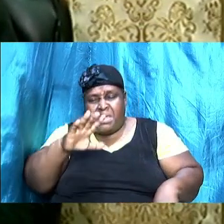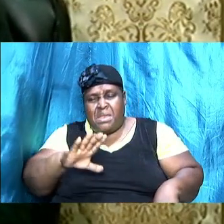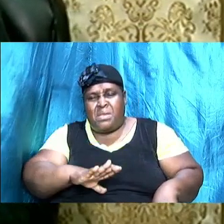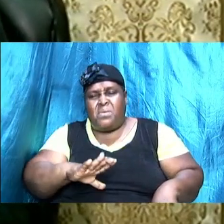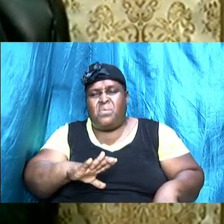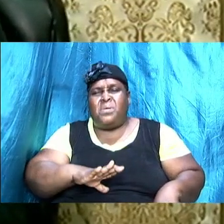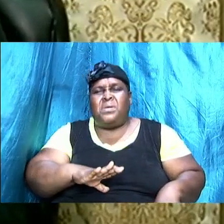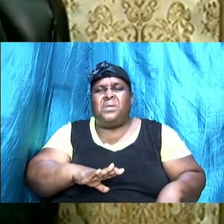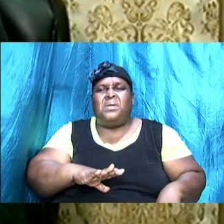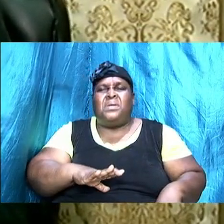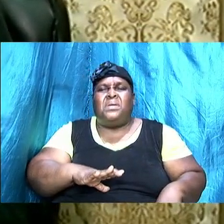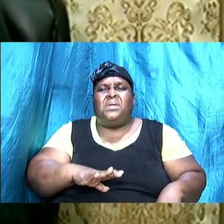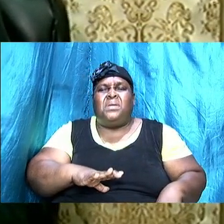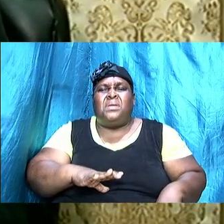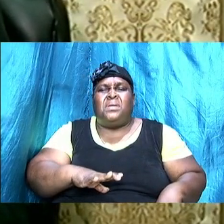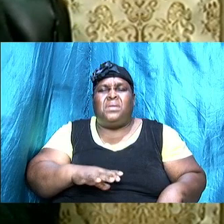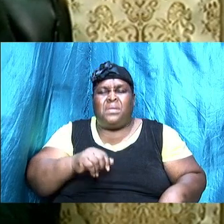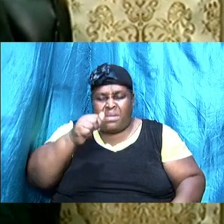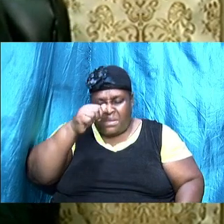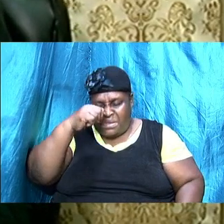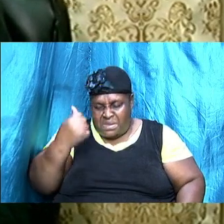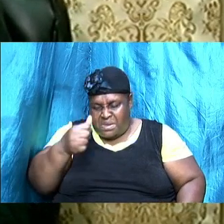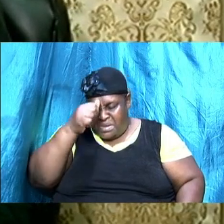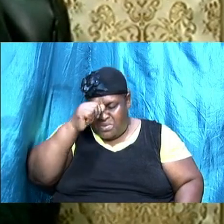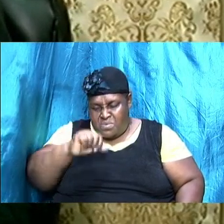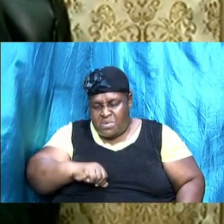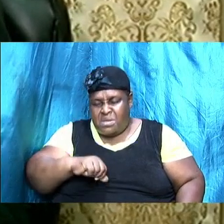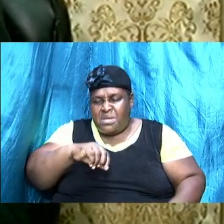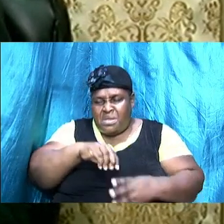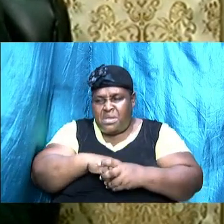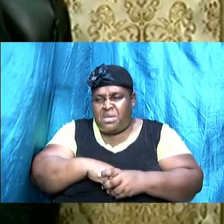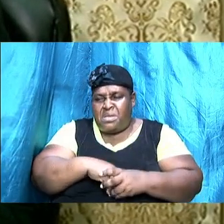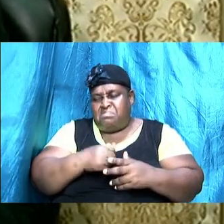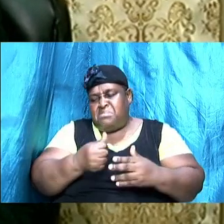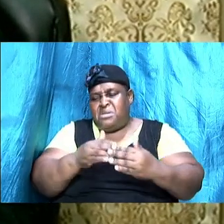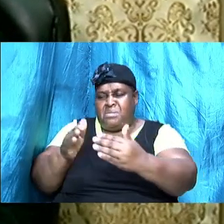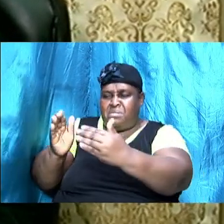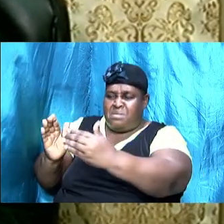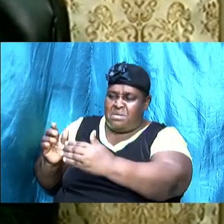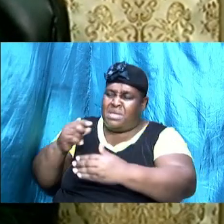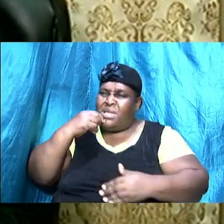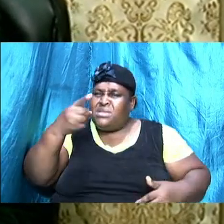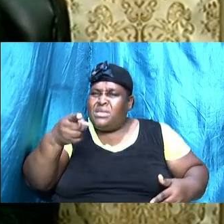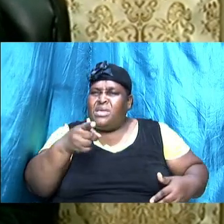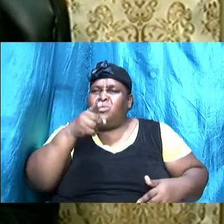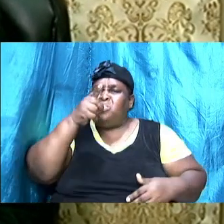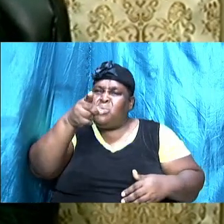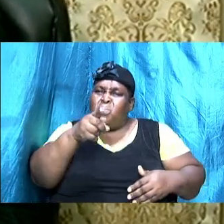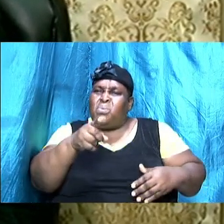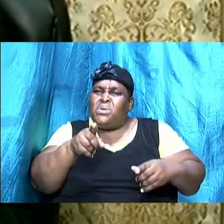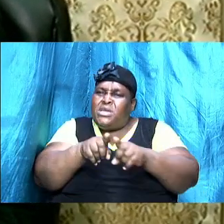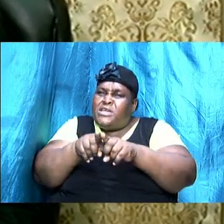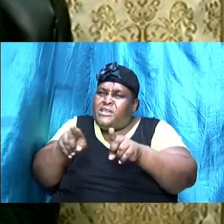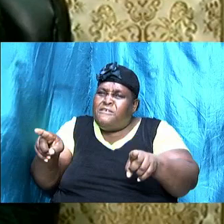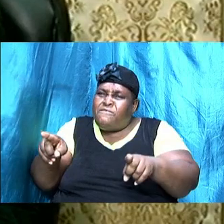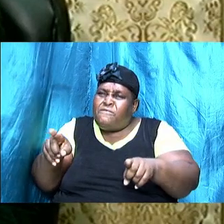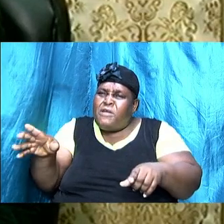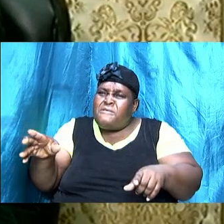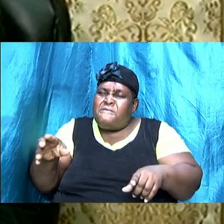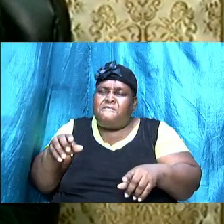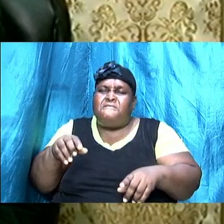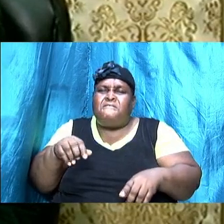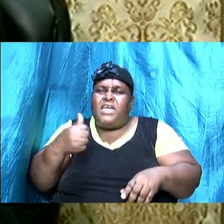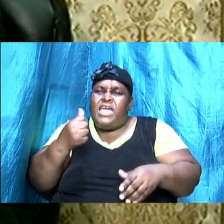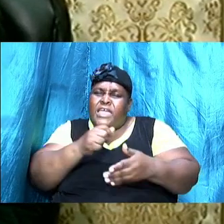any corner that tells you otherwise, do not listen to them. Any saint that is encouraging you